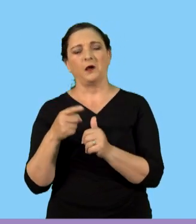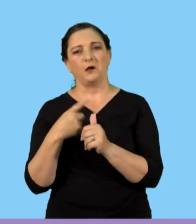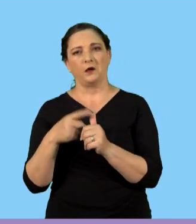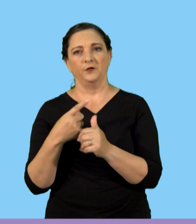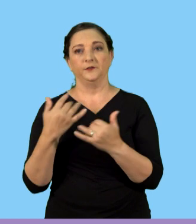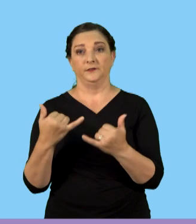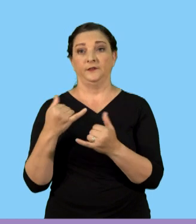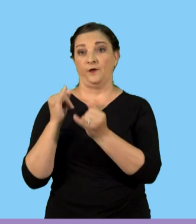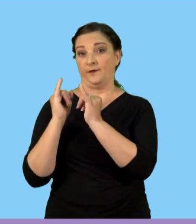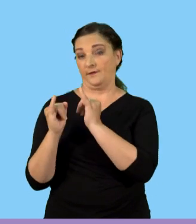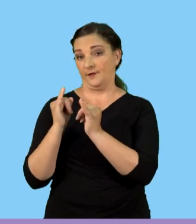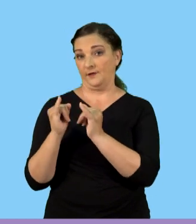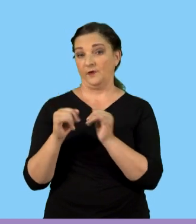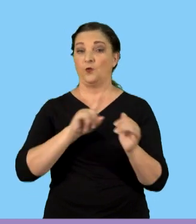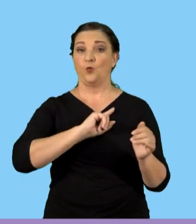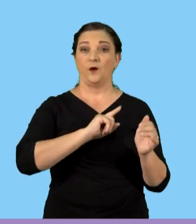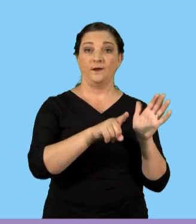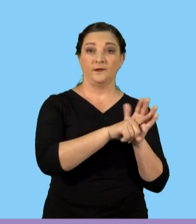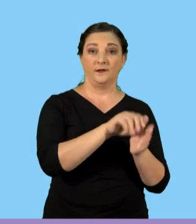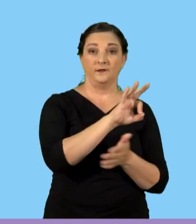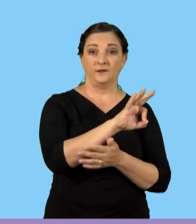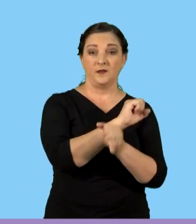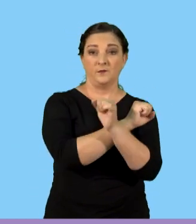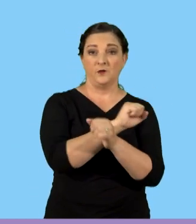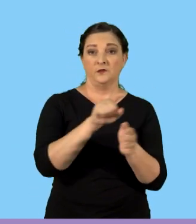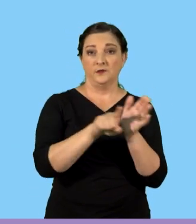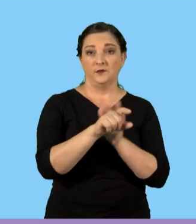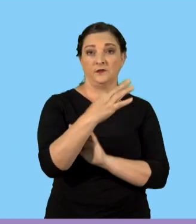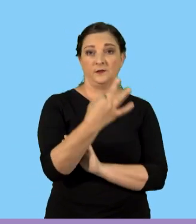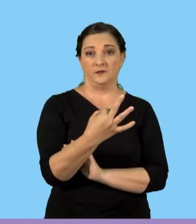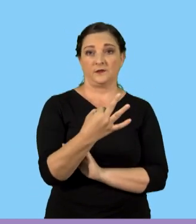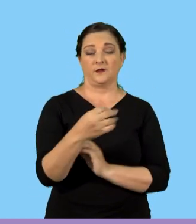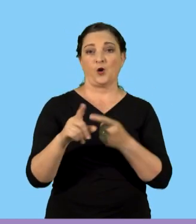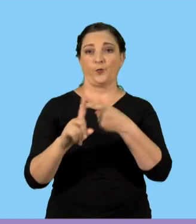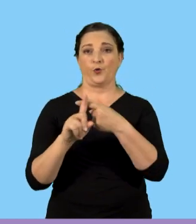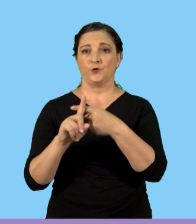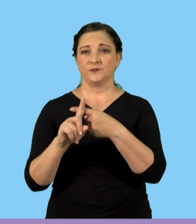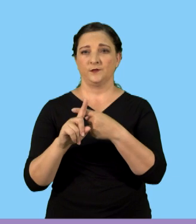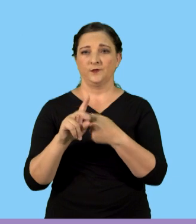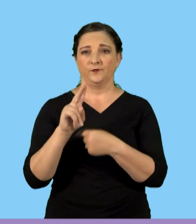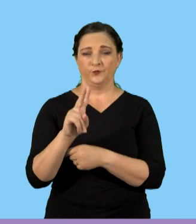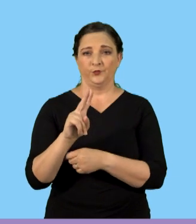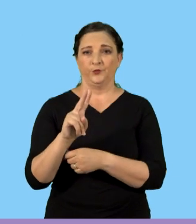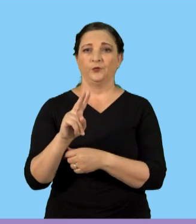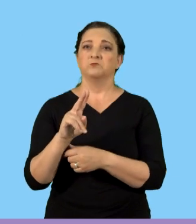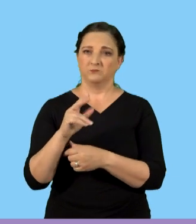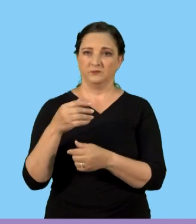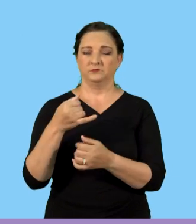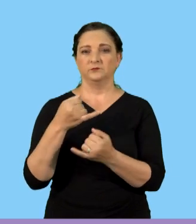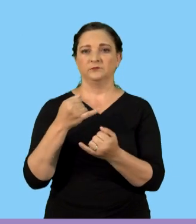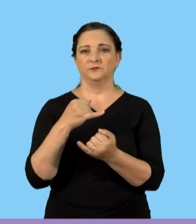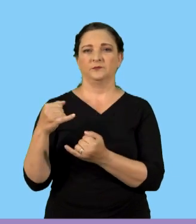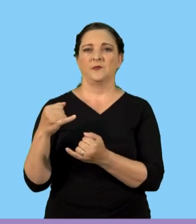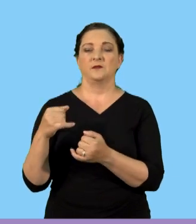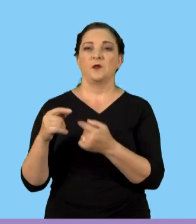going to give us an 11, because negative 3 multiplied by negative 3 is a positive 9, and when we add 2, that is going to give us